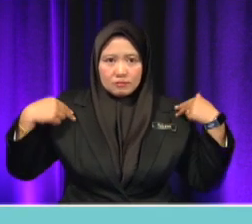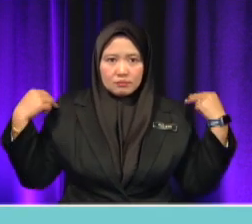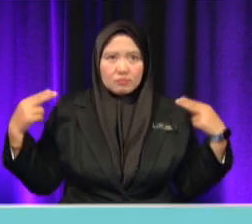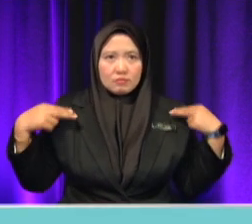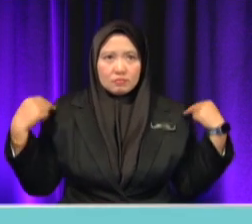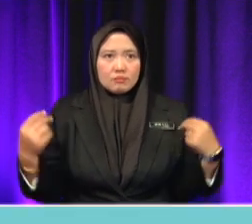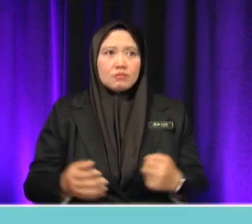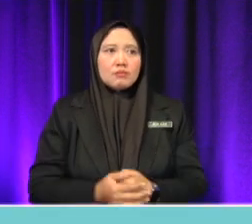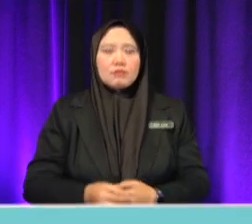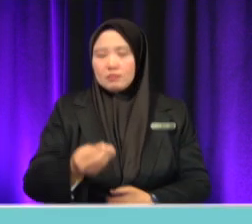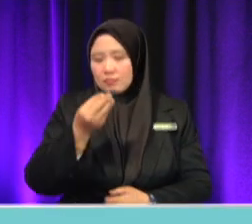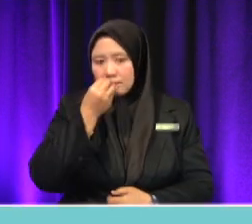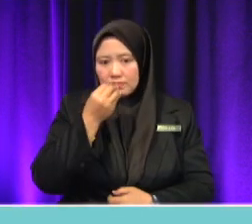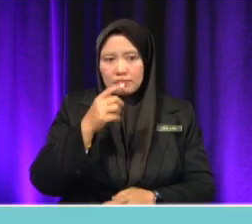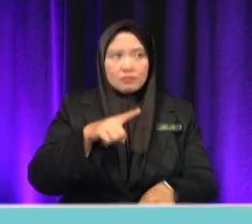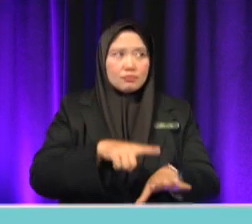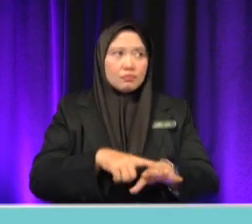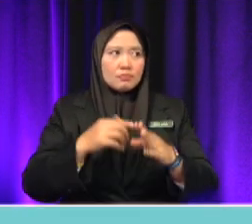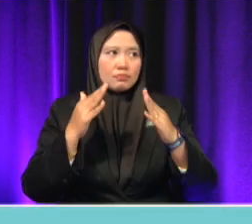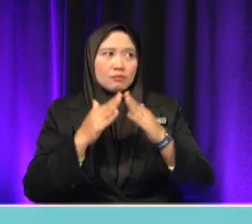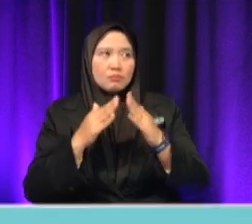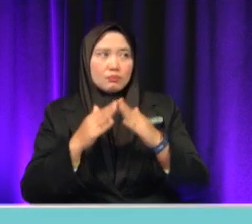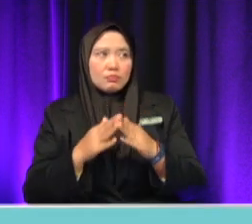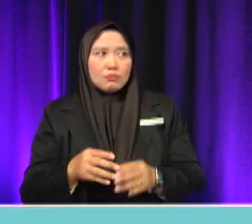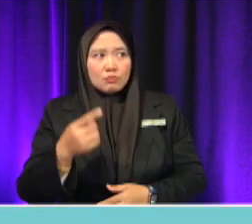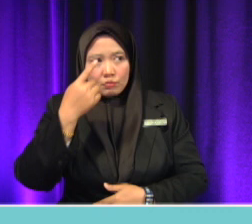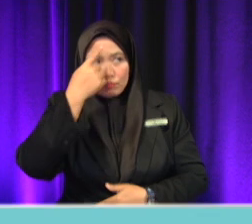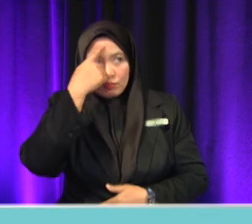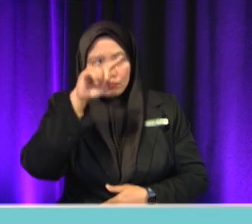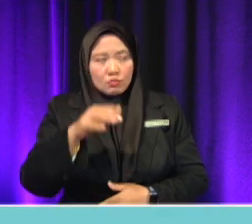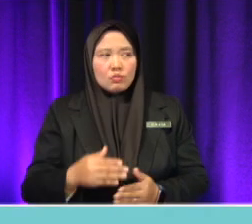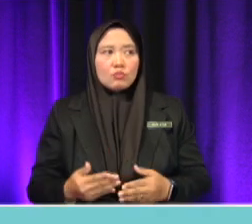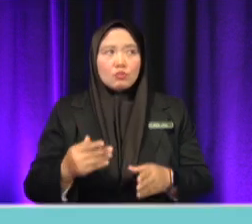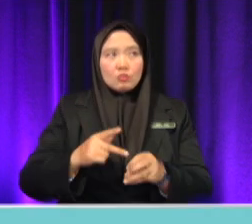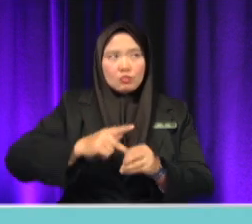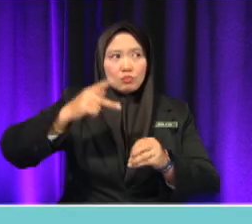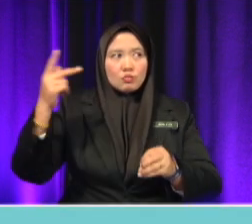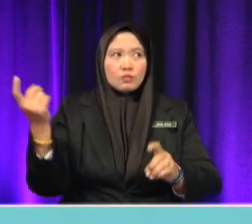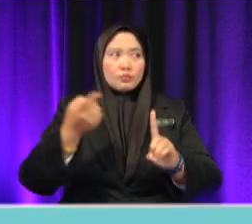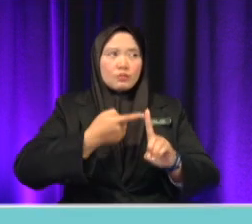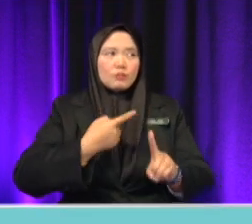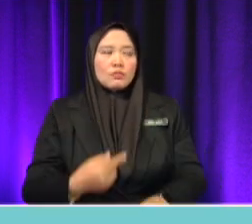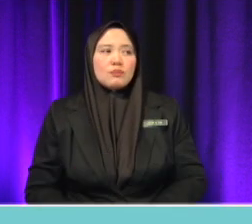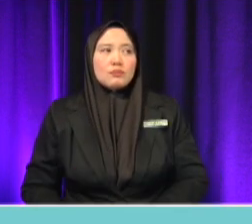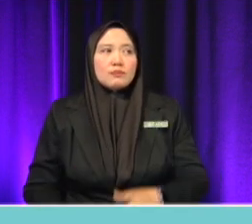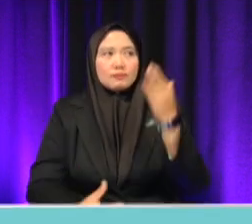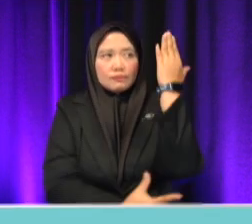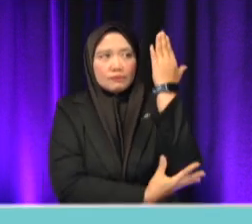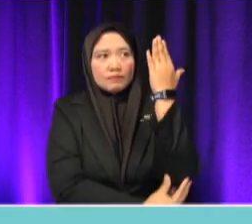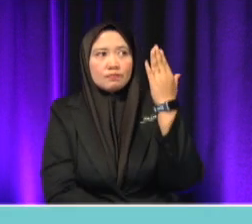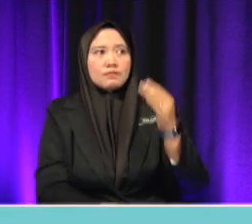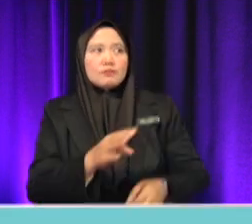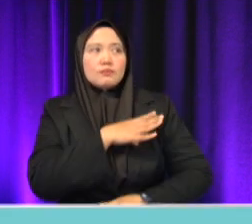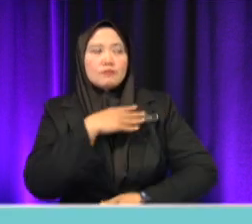school. Education is important because it can lift them out of poverty by helping them to get good jobs,